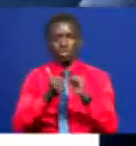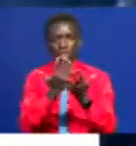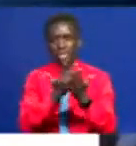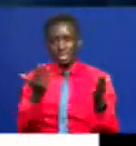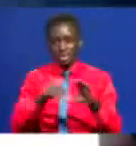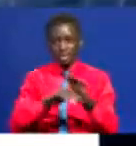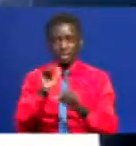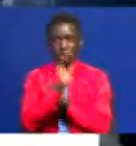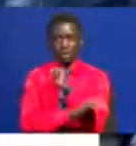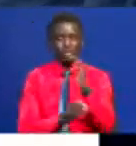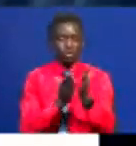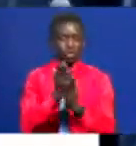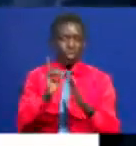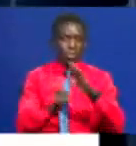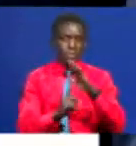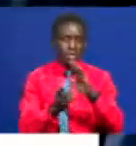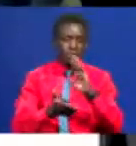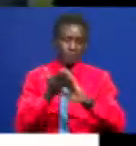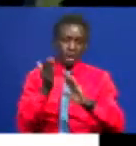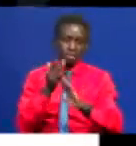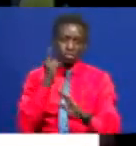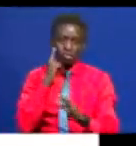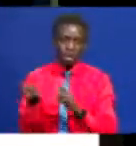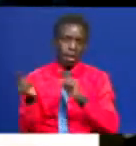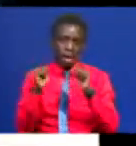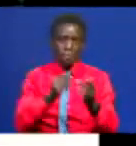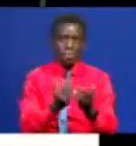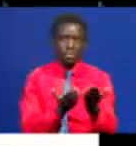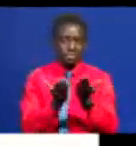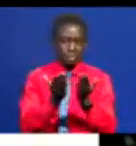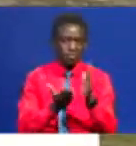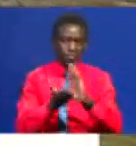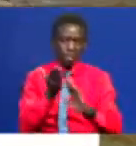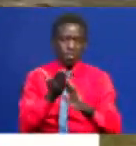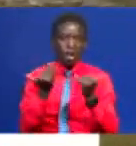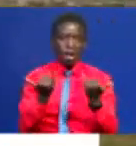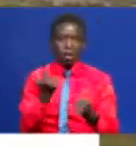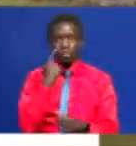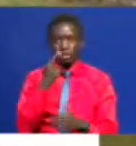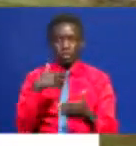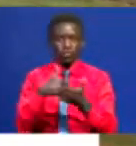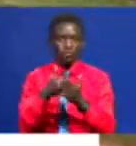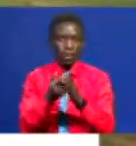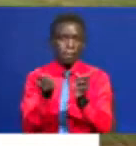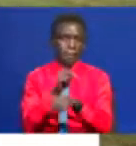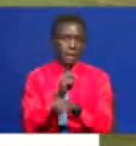through the ministry's quick interventions, normalcy is gradually returning to the football scene.